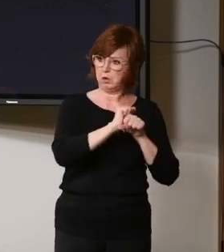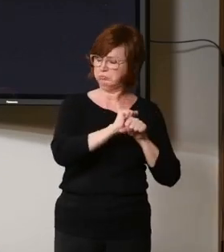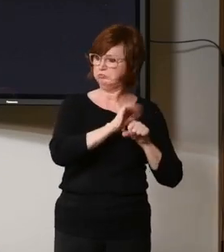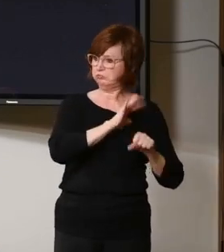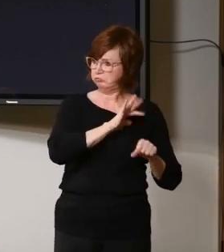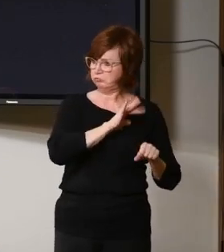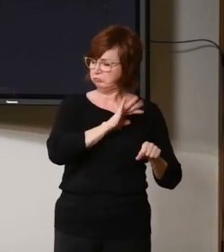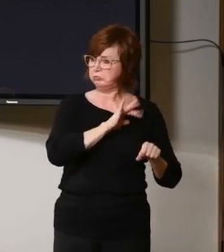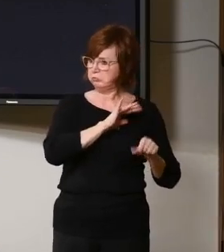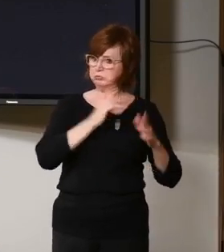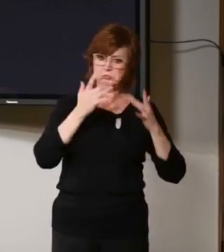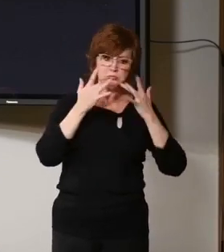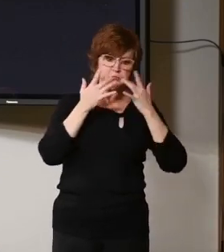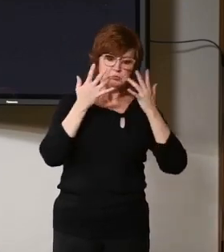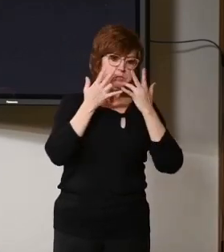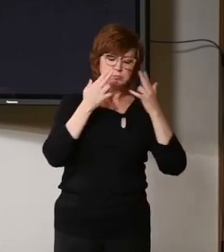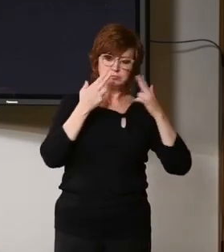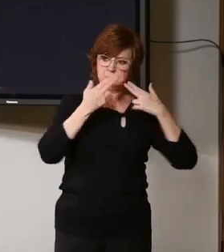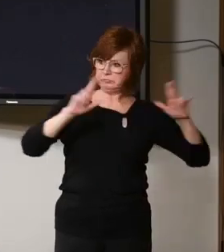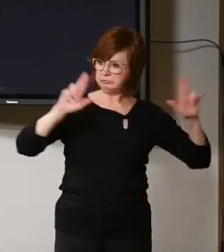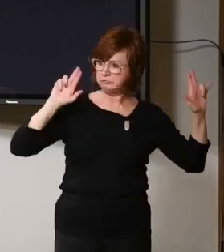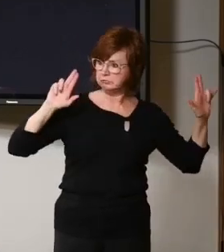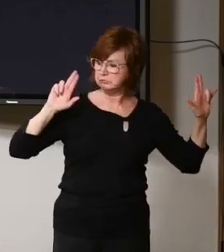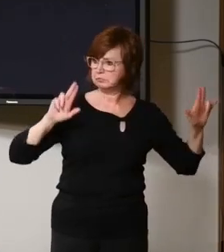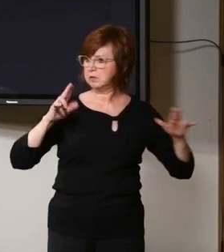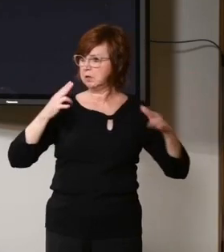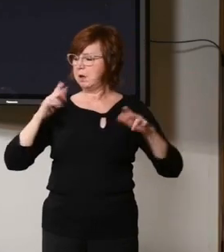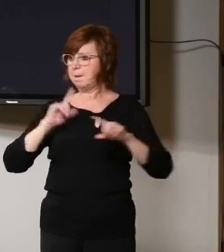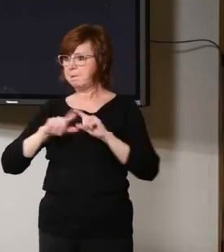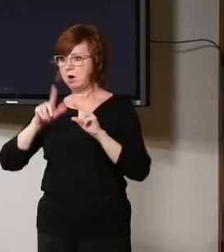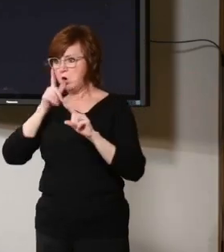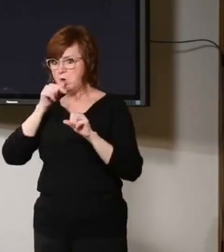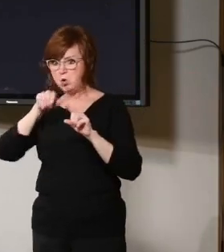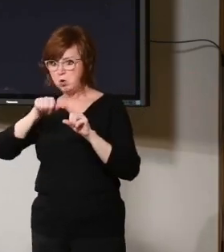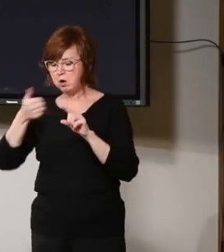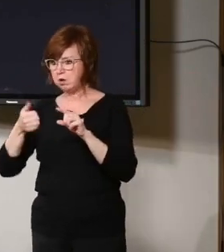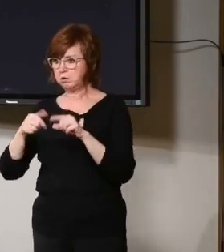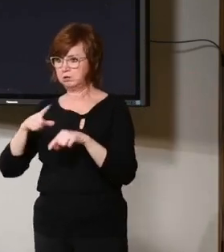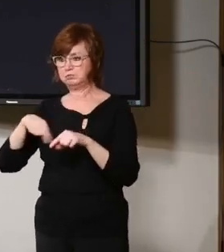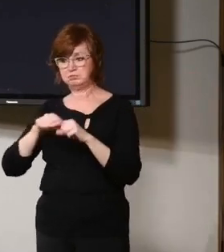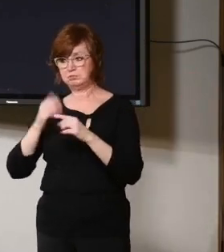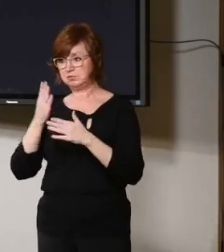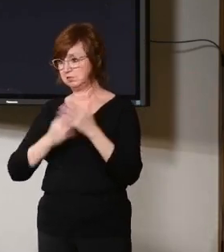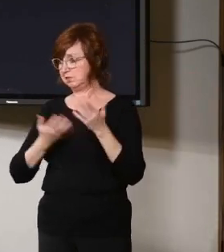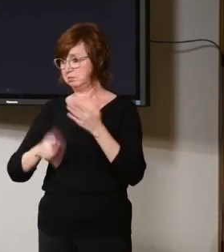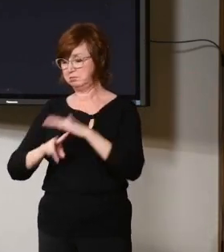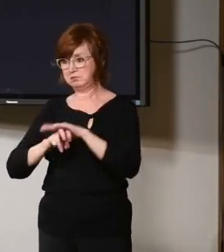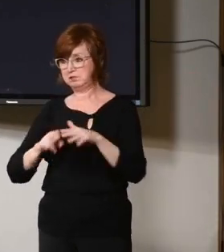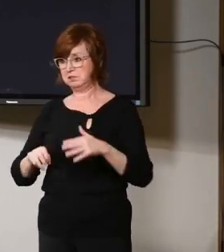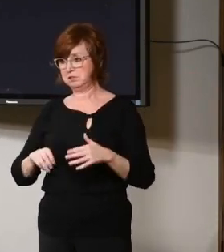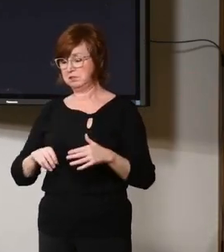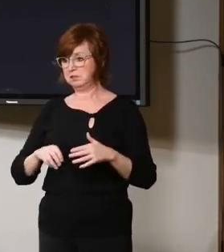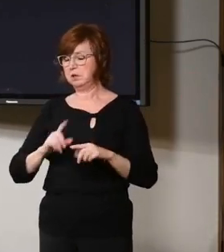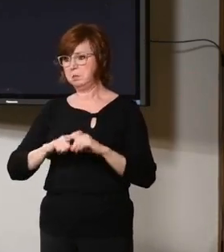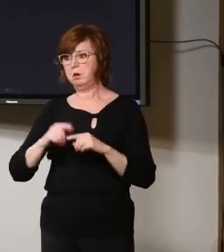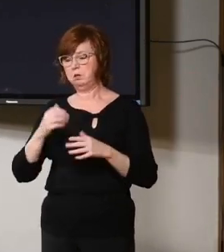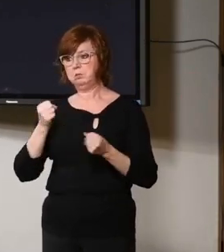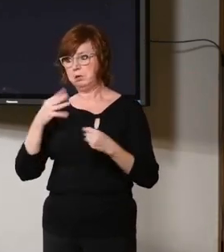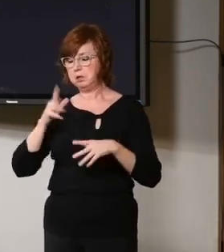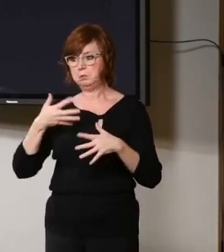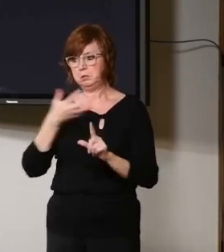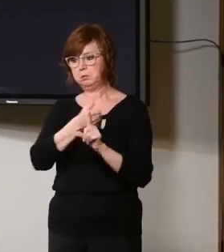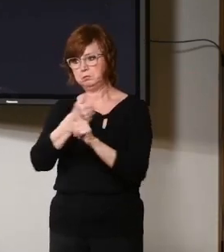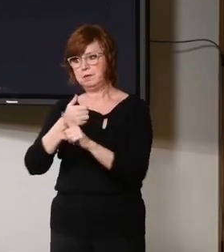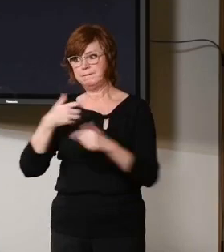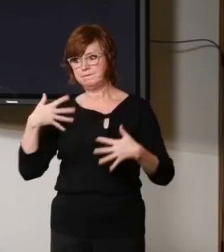who work in our facilities. And for those folks, the memo was very clear. You know, even if it's fear-based, and I get that, there's lots of fear out there. There's fear in